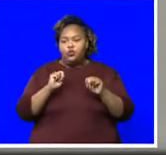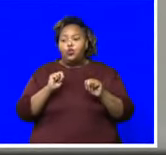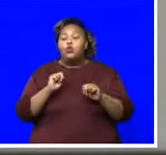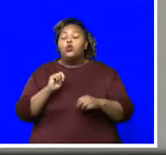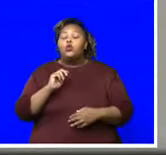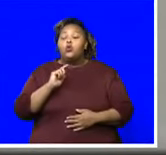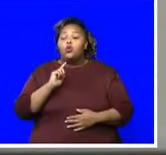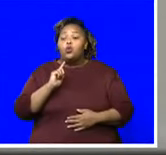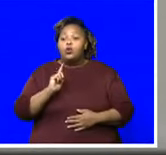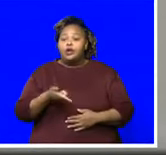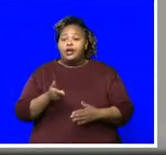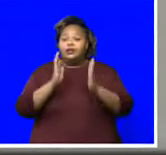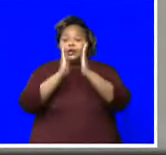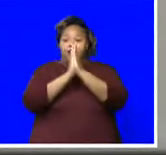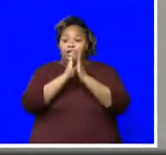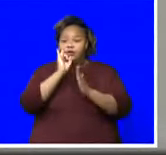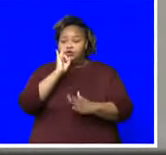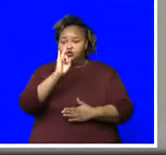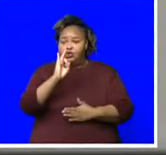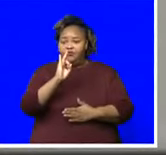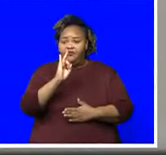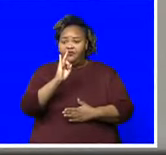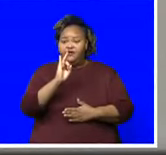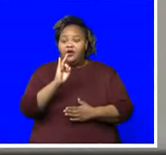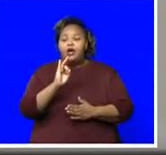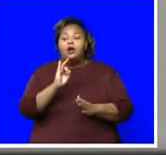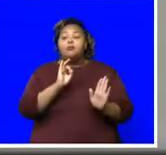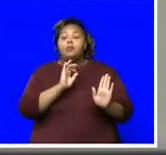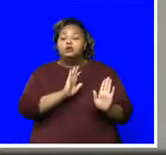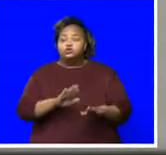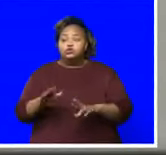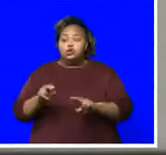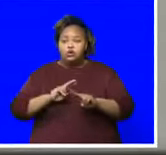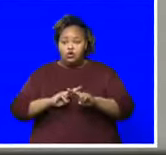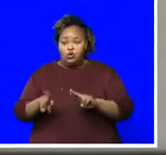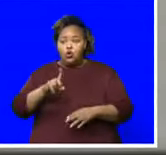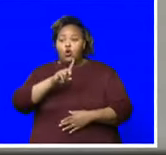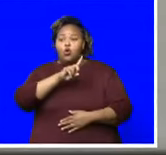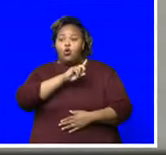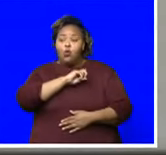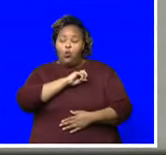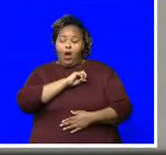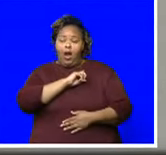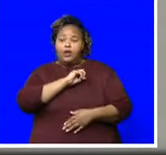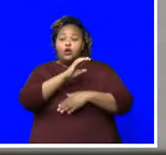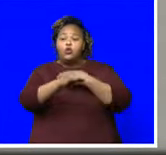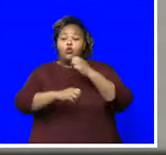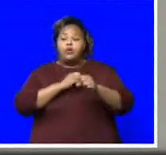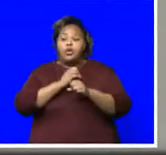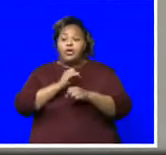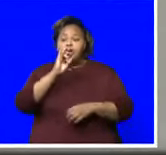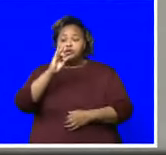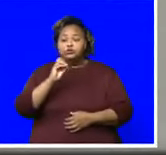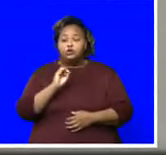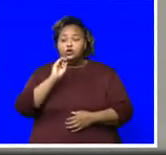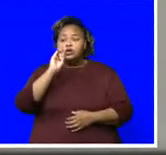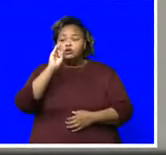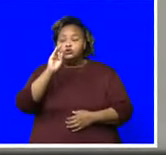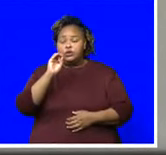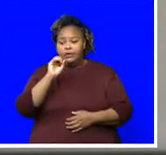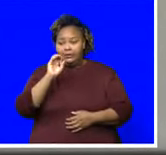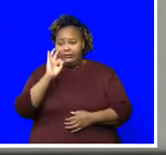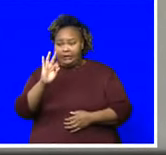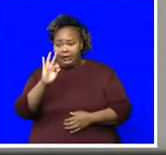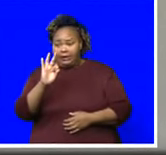the current grade 11 to get to grade 12 in 2023, while the new government-to-government protocol